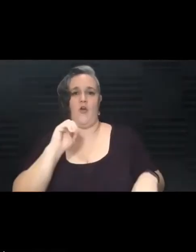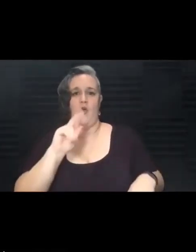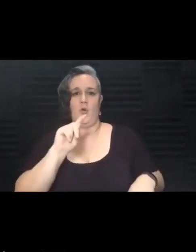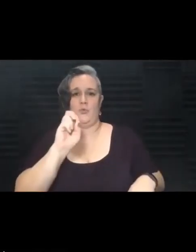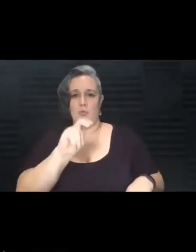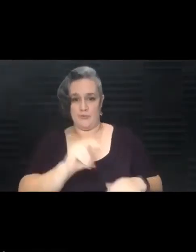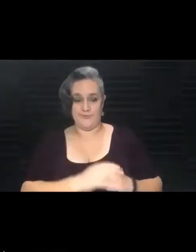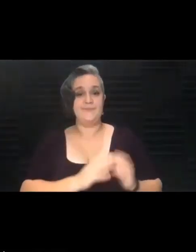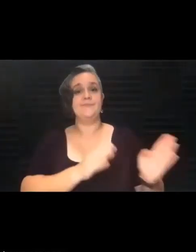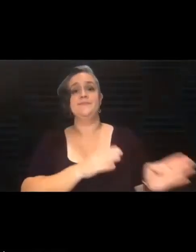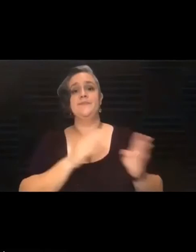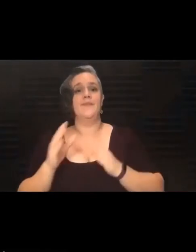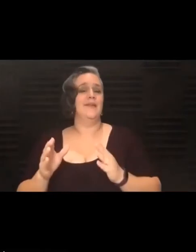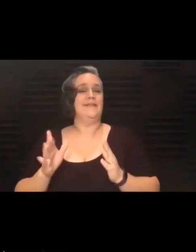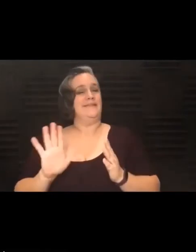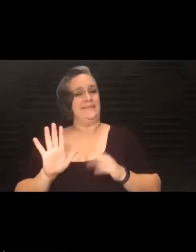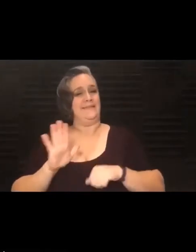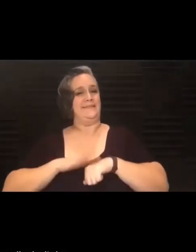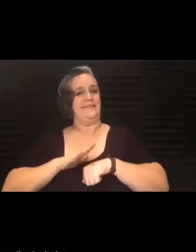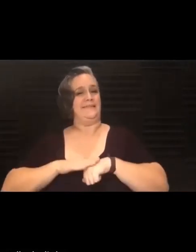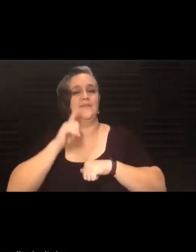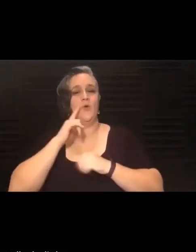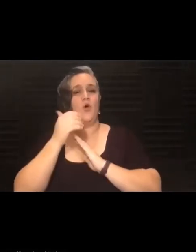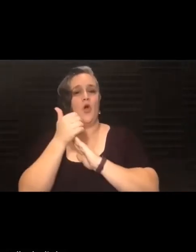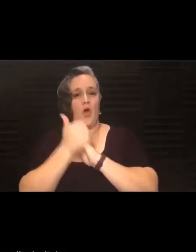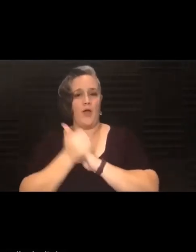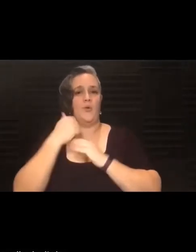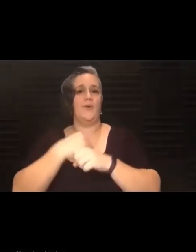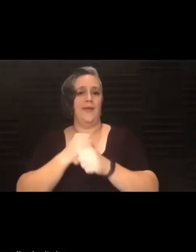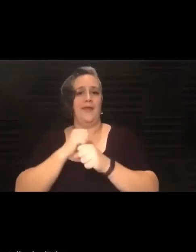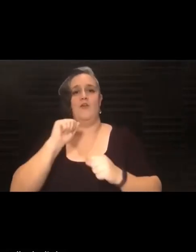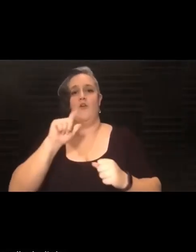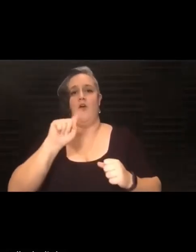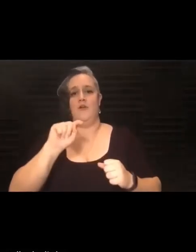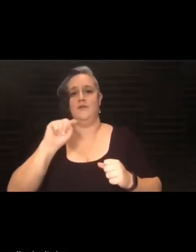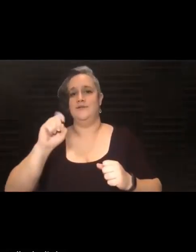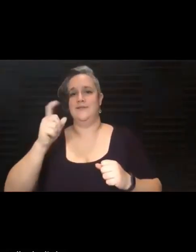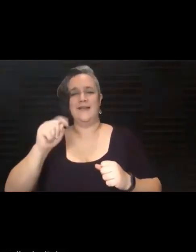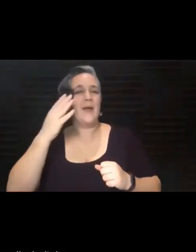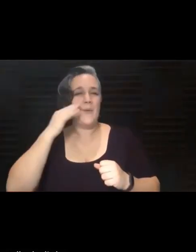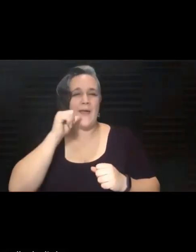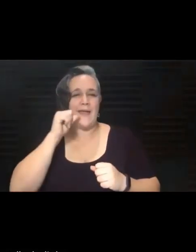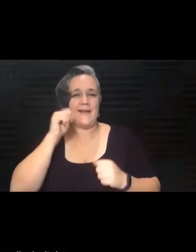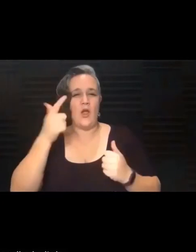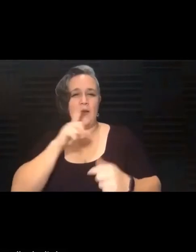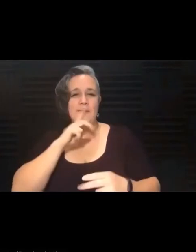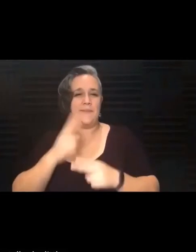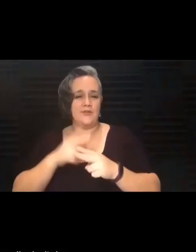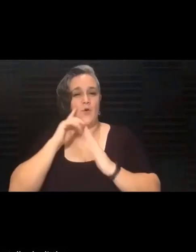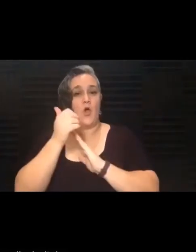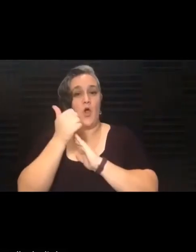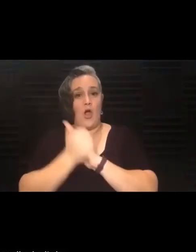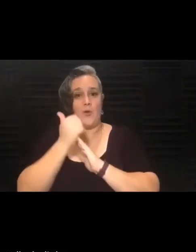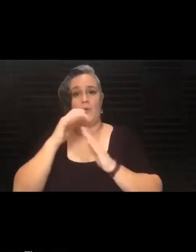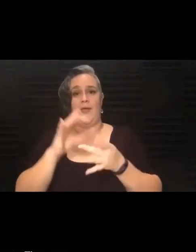Beware of auto-generated alt text. I know Annie mentioned earlier, she talked a little bit about auto captioning and how